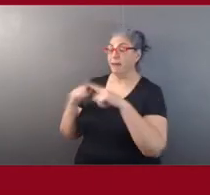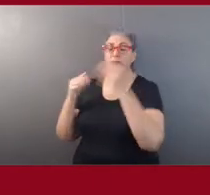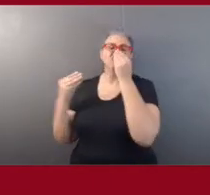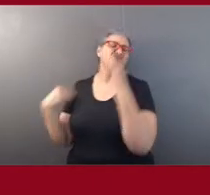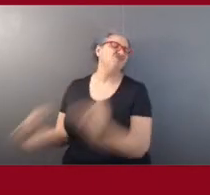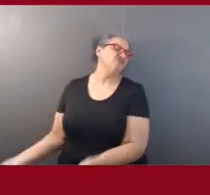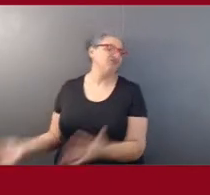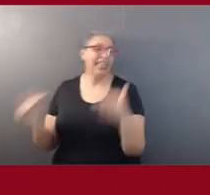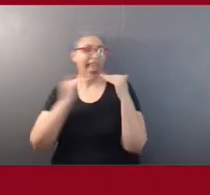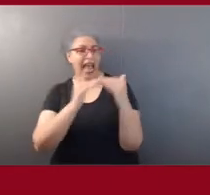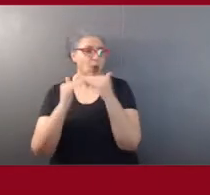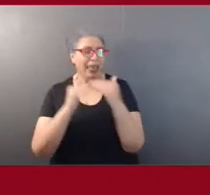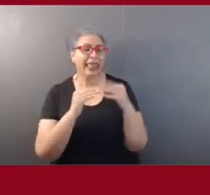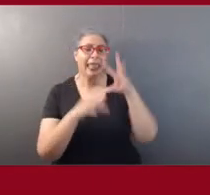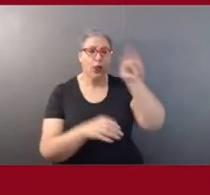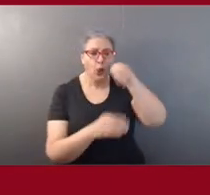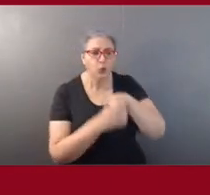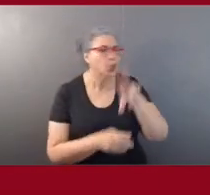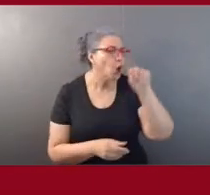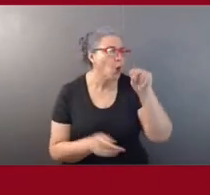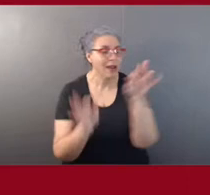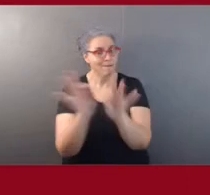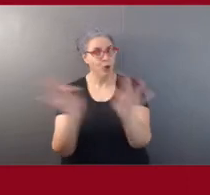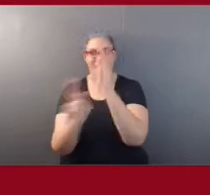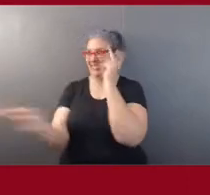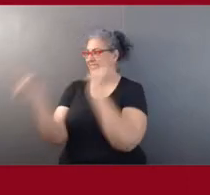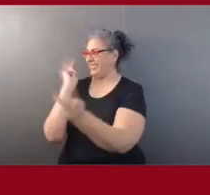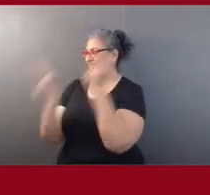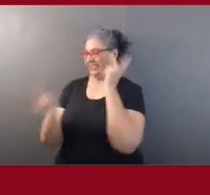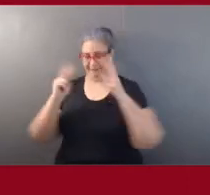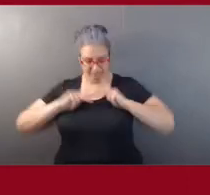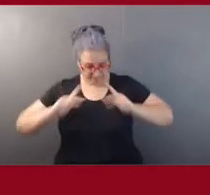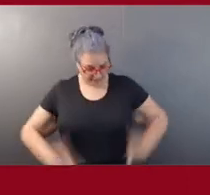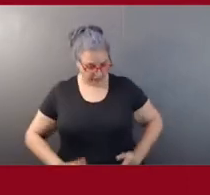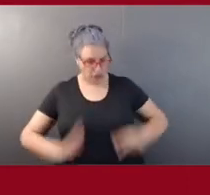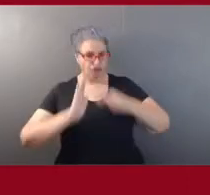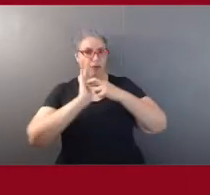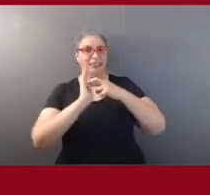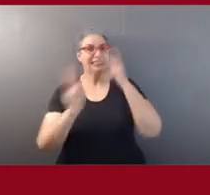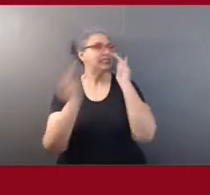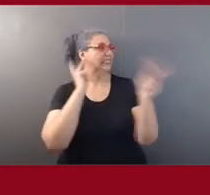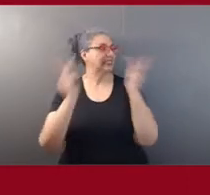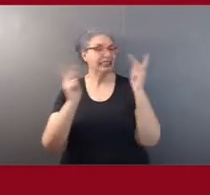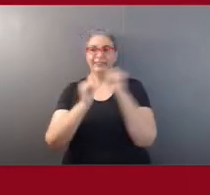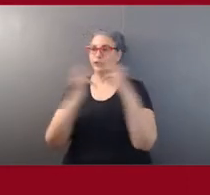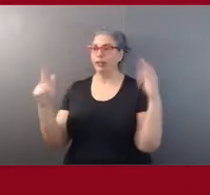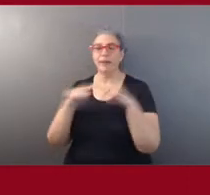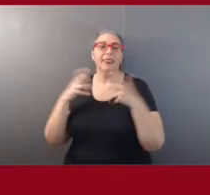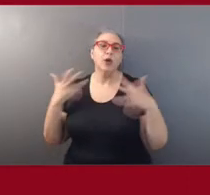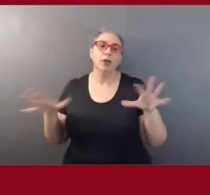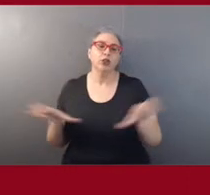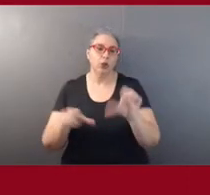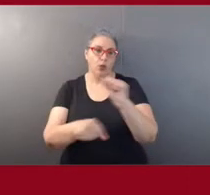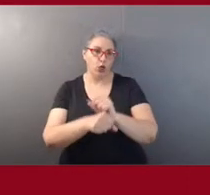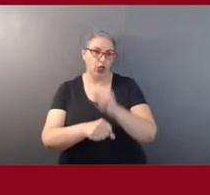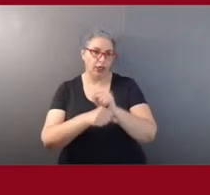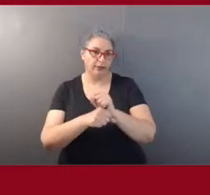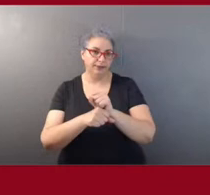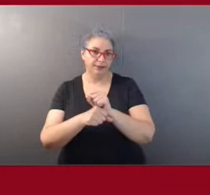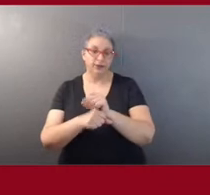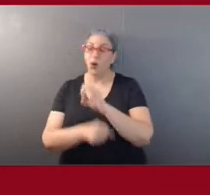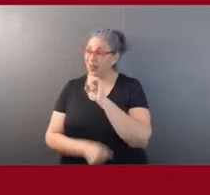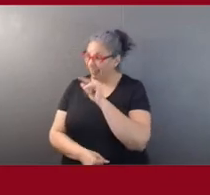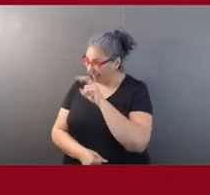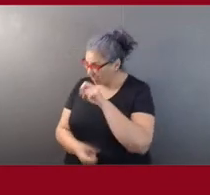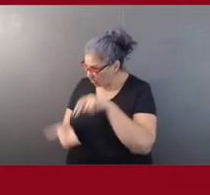inclusion. They're not really investing into that. They want the physical representation of diversity without like doing the work. Without doing that